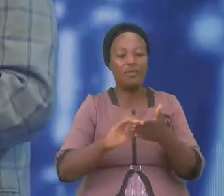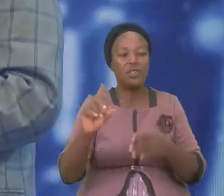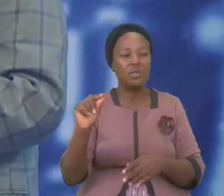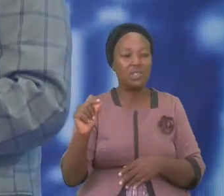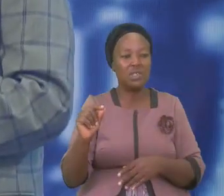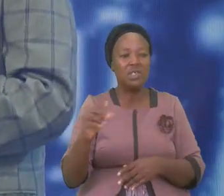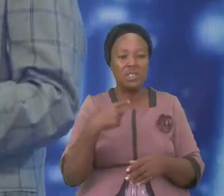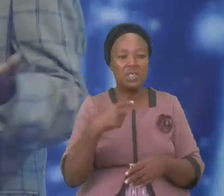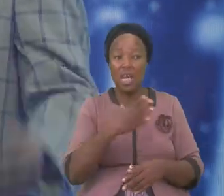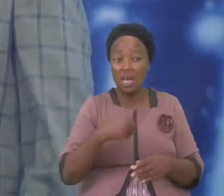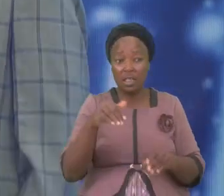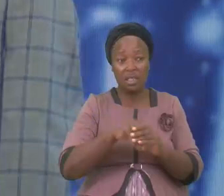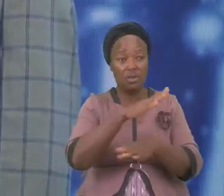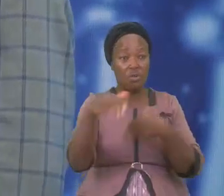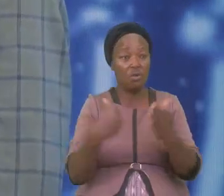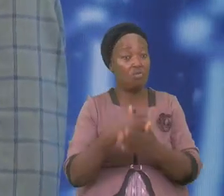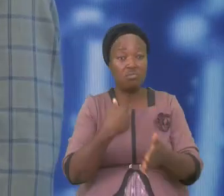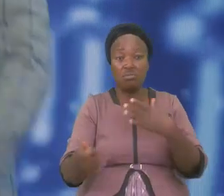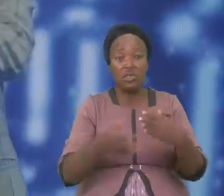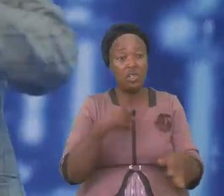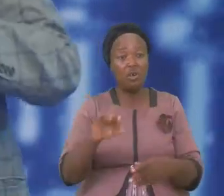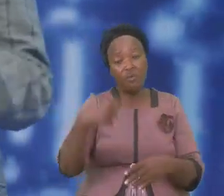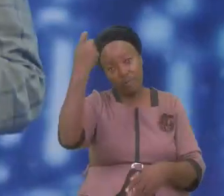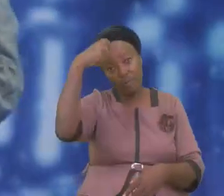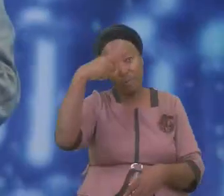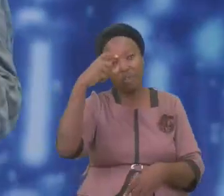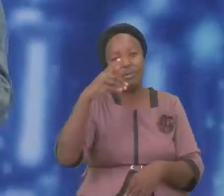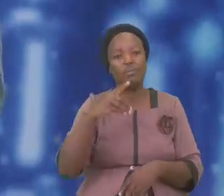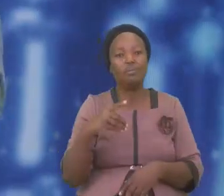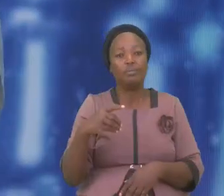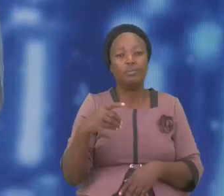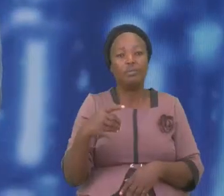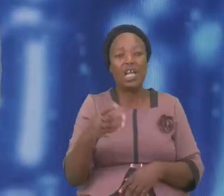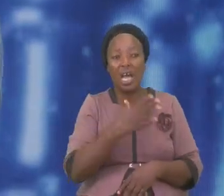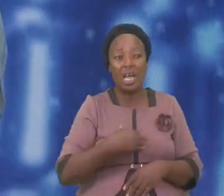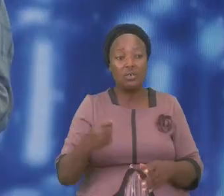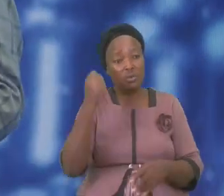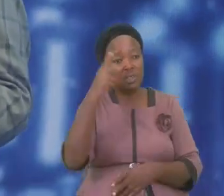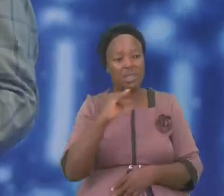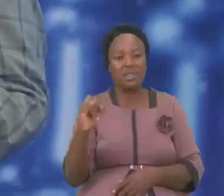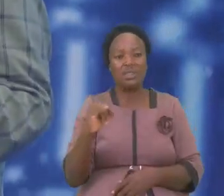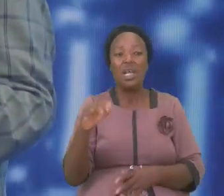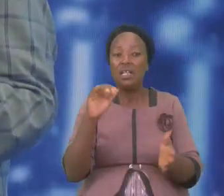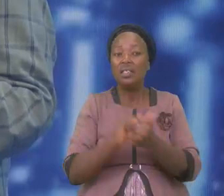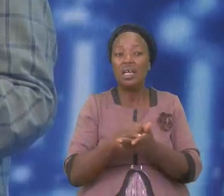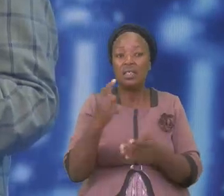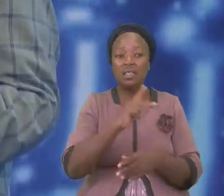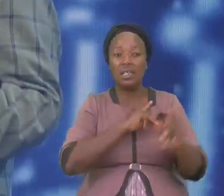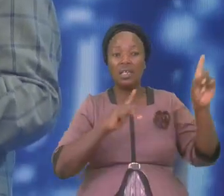wisdom and understanding that the king inquired of them, he